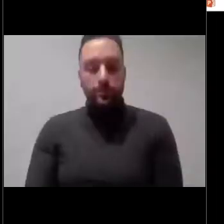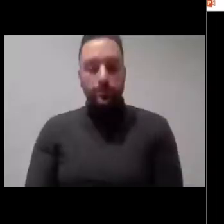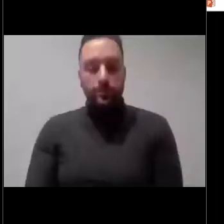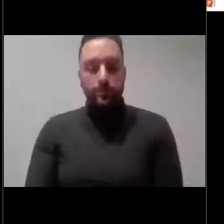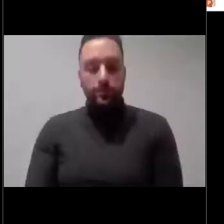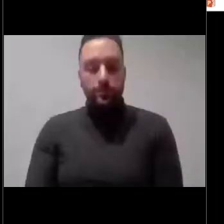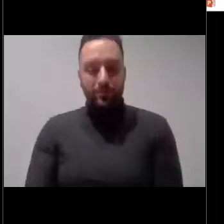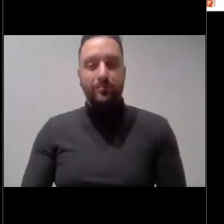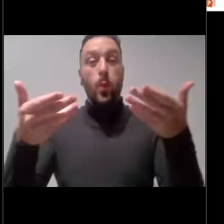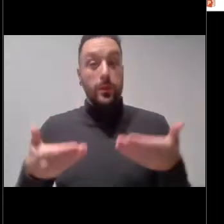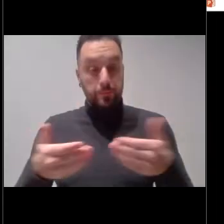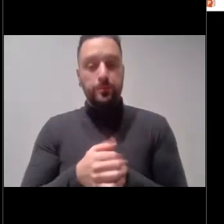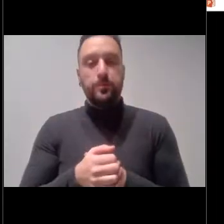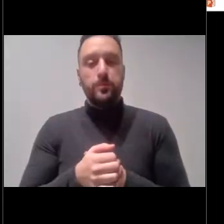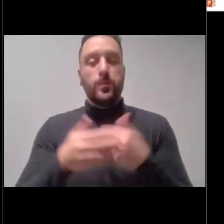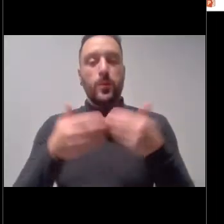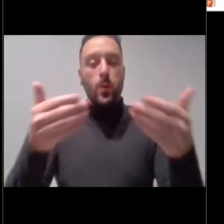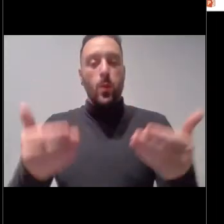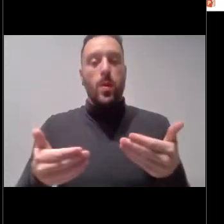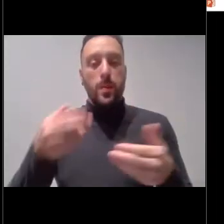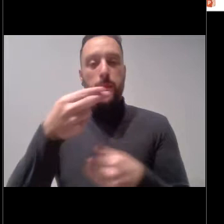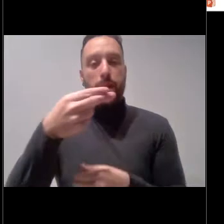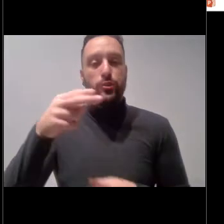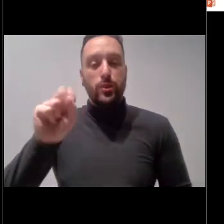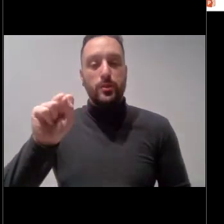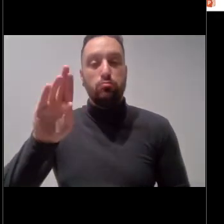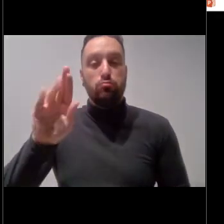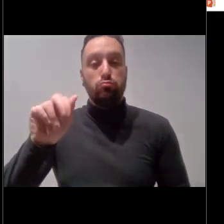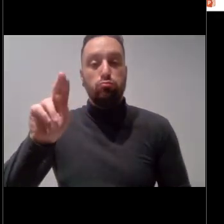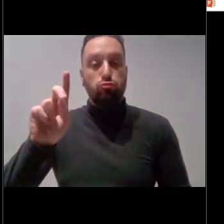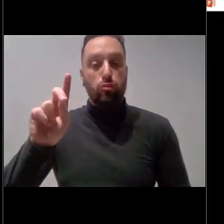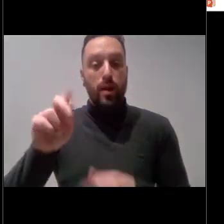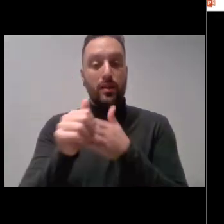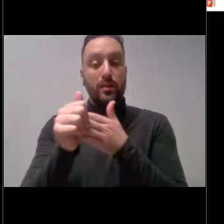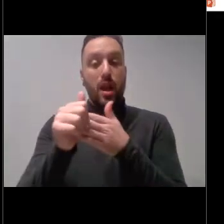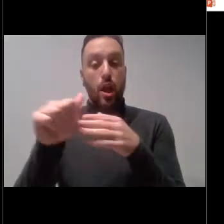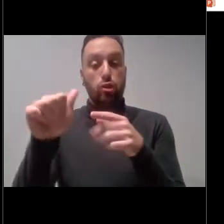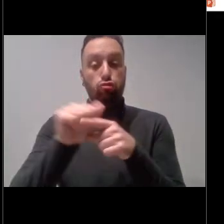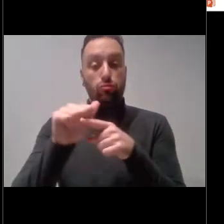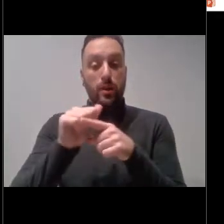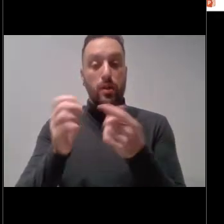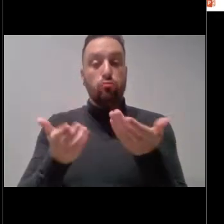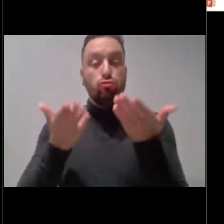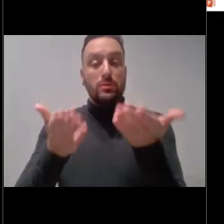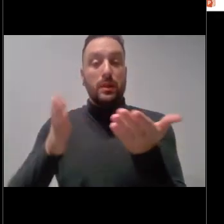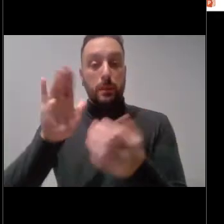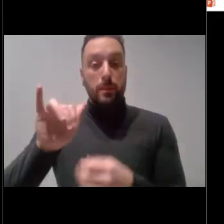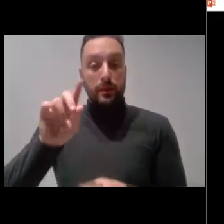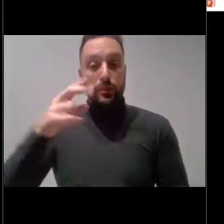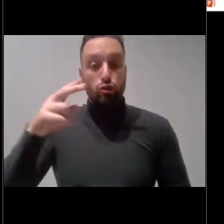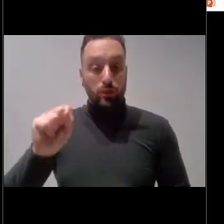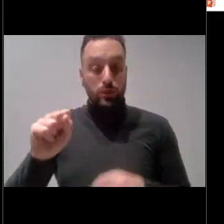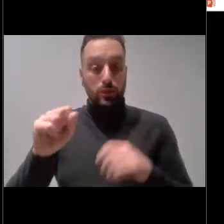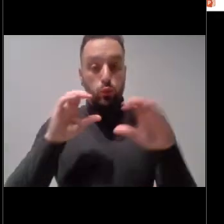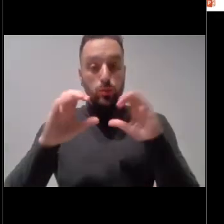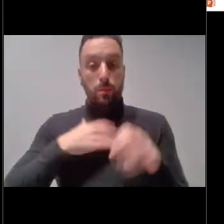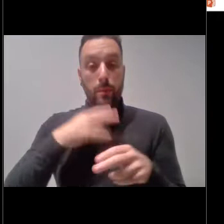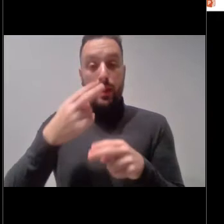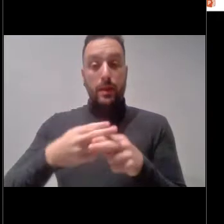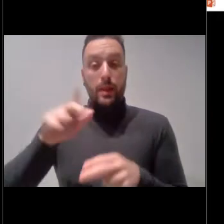Welcome. Welcome to the HHS Brand Guide training presented by DSHS Communications. My name is Lisa